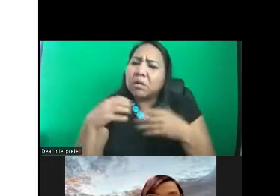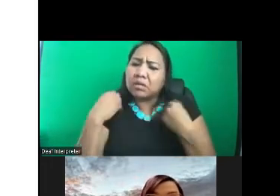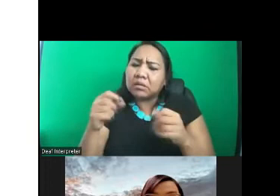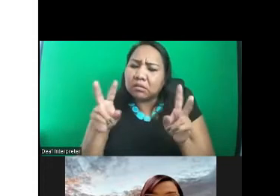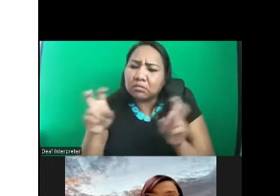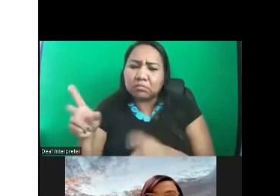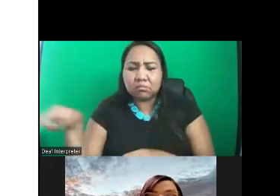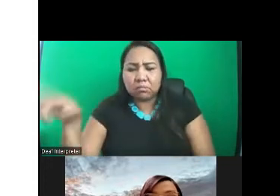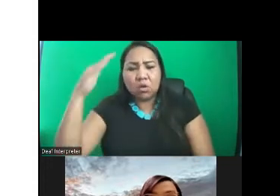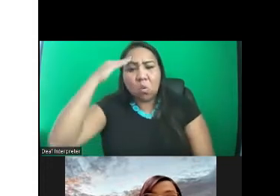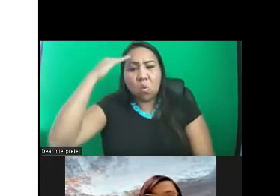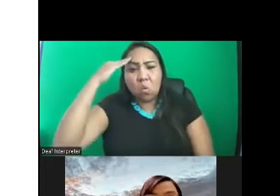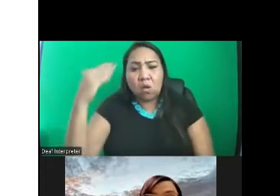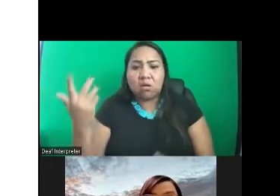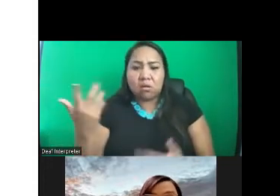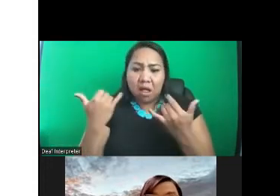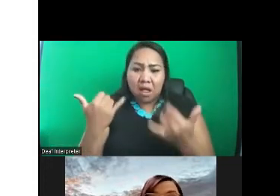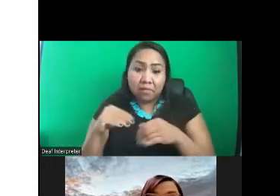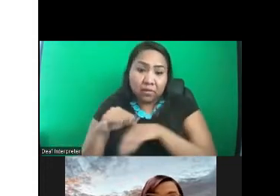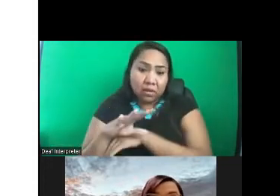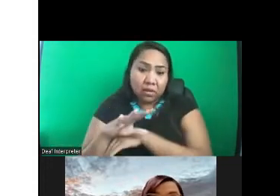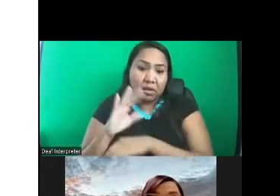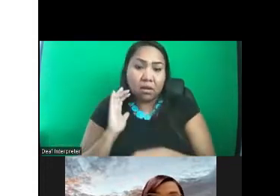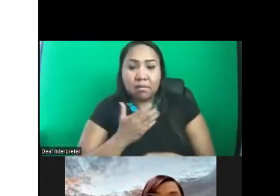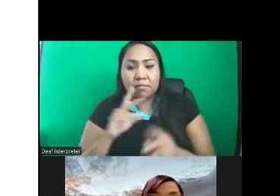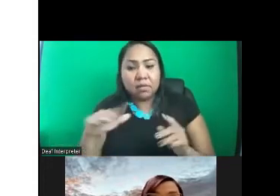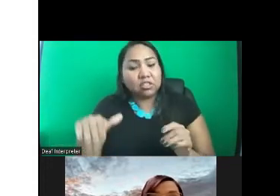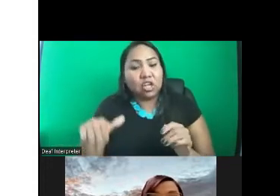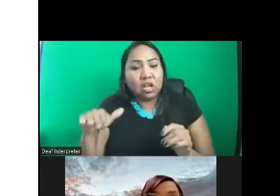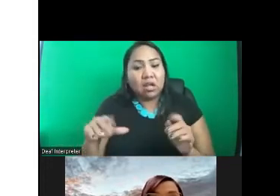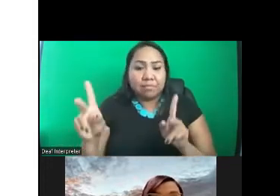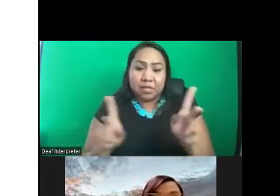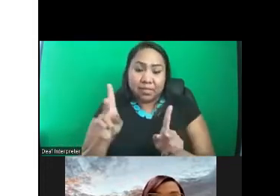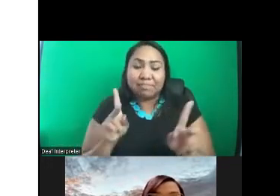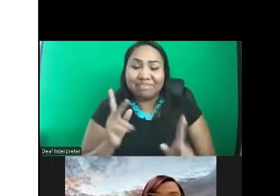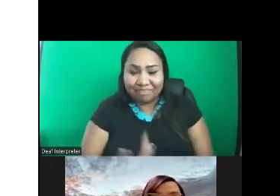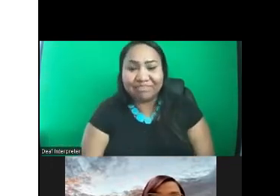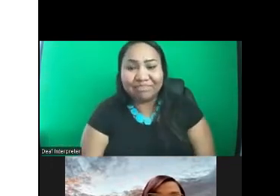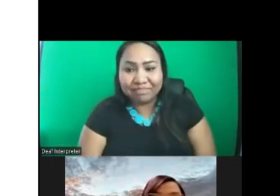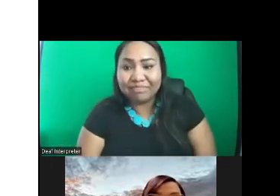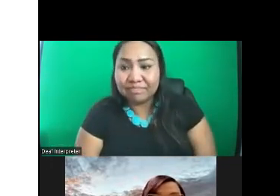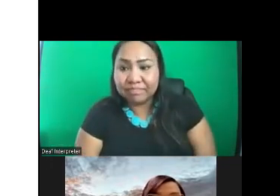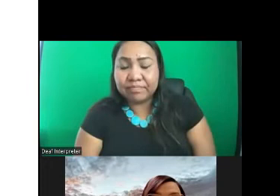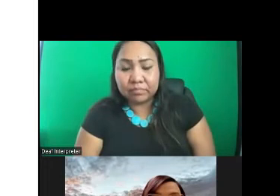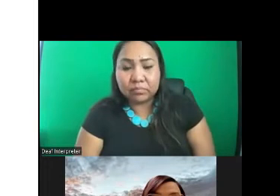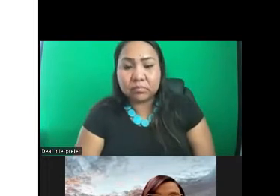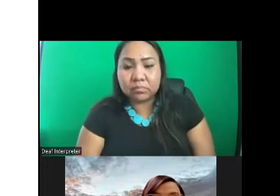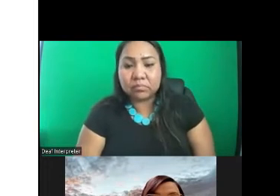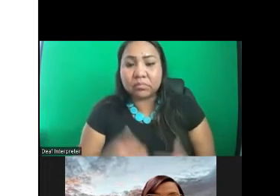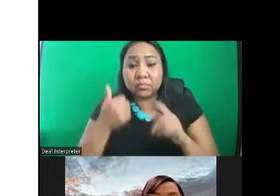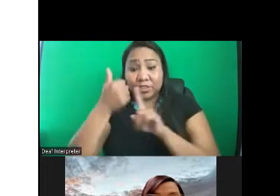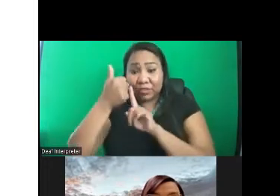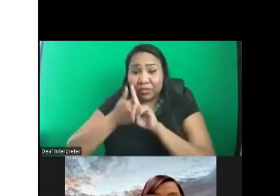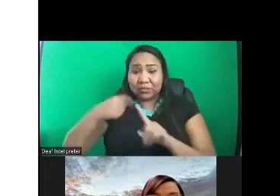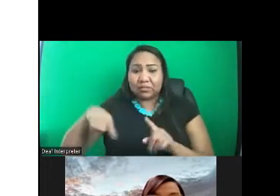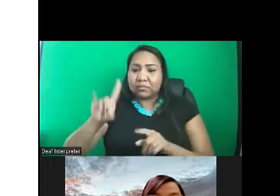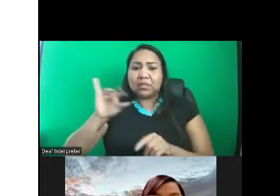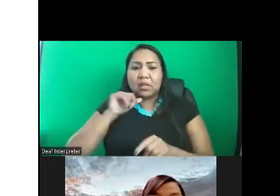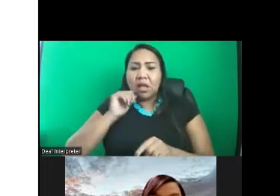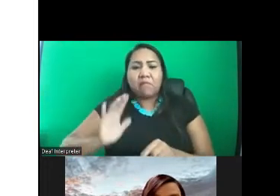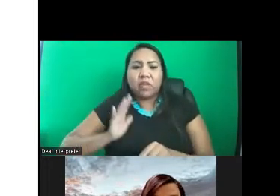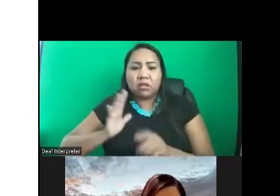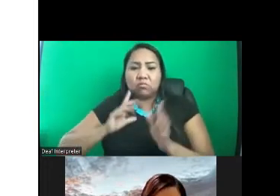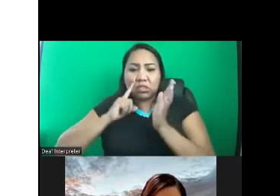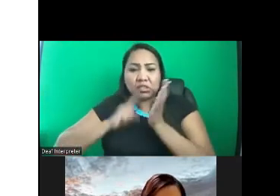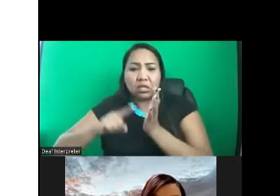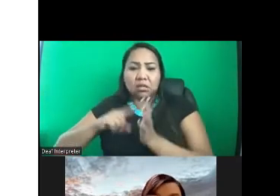currently affecting our child population. So they each did an informal research on the health topic that